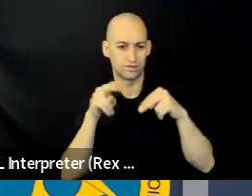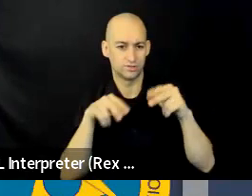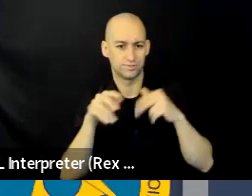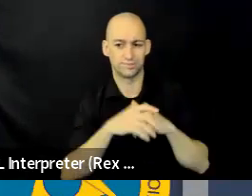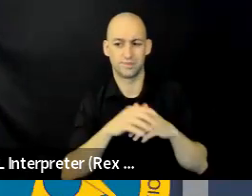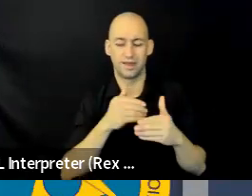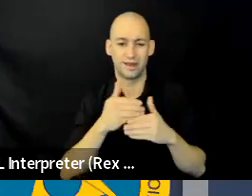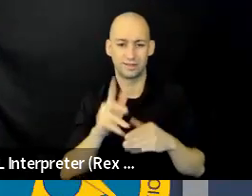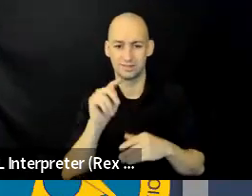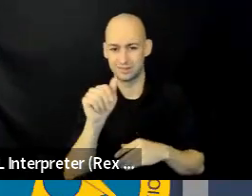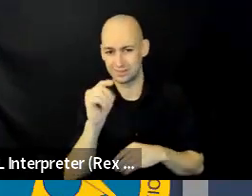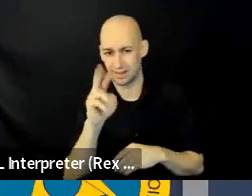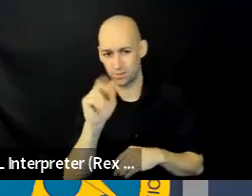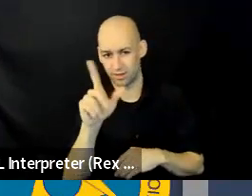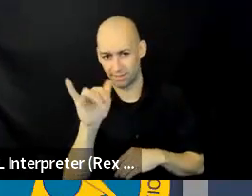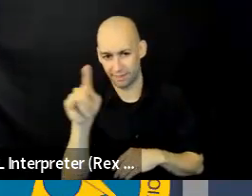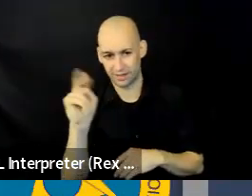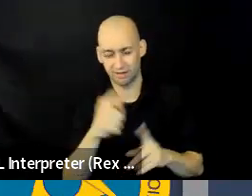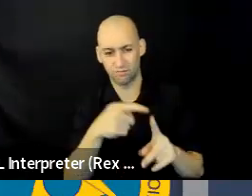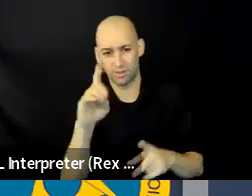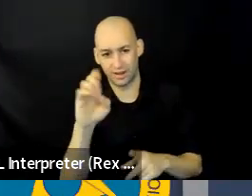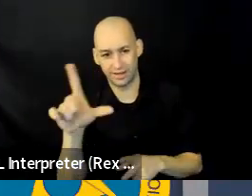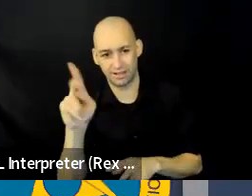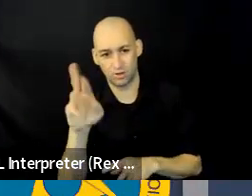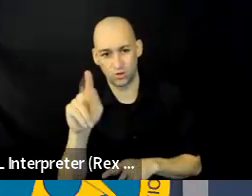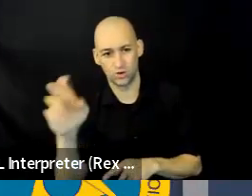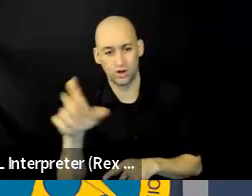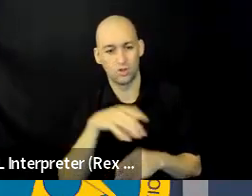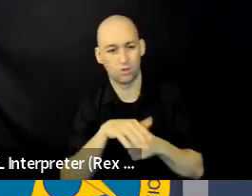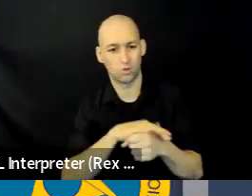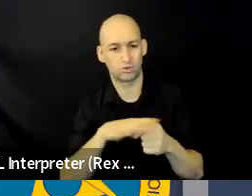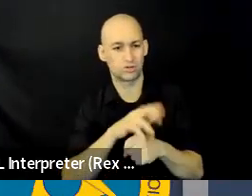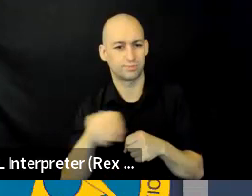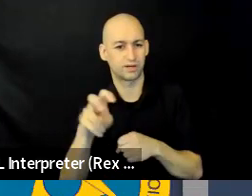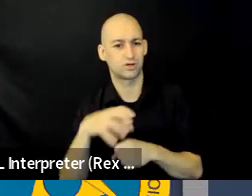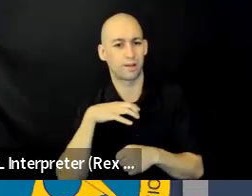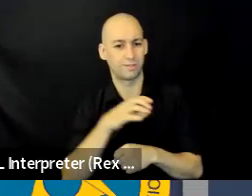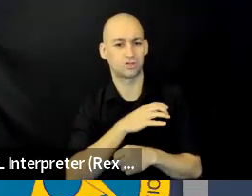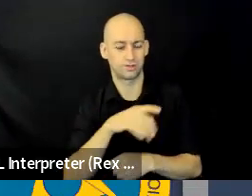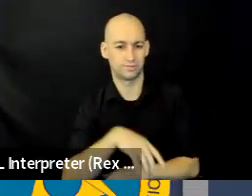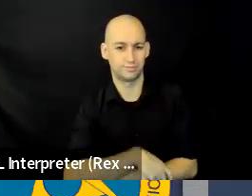Next, we have Tamara Layton from Del Norte Local Transportation Commission.